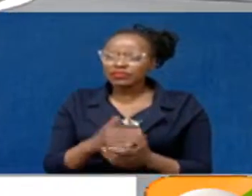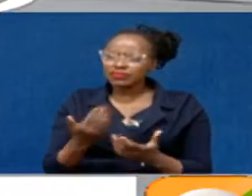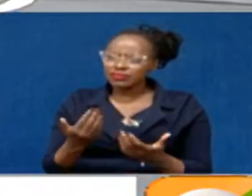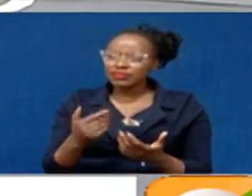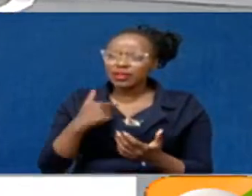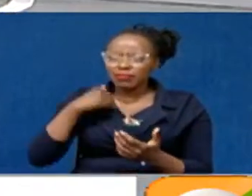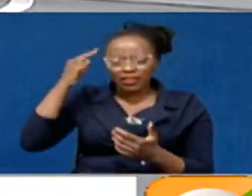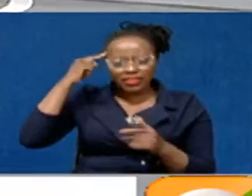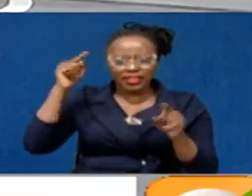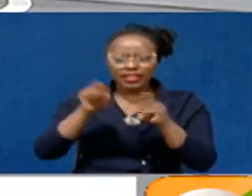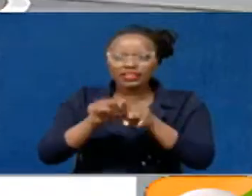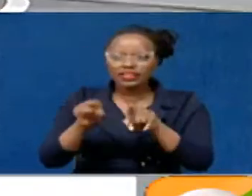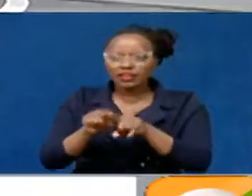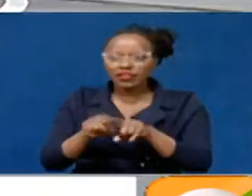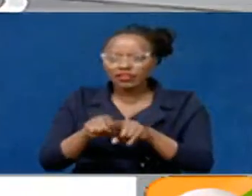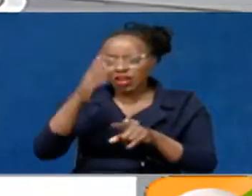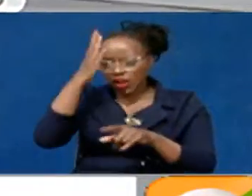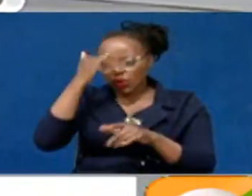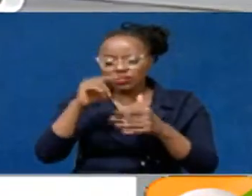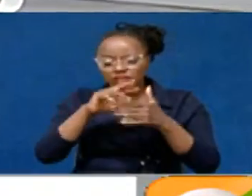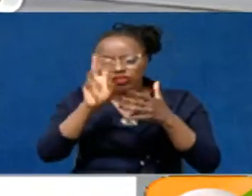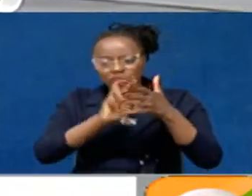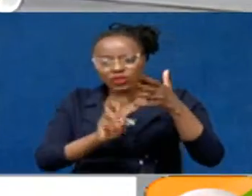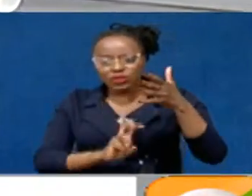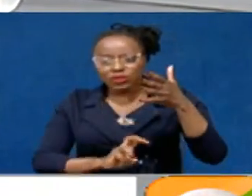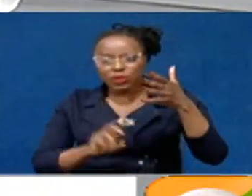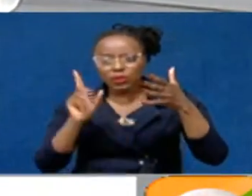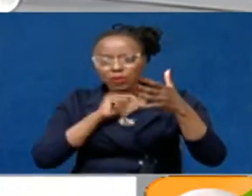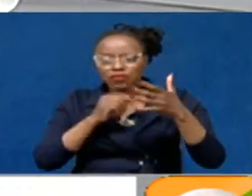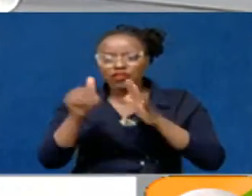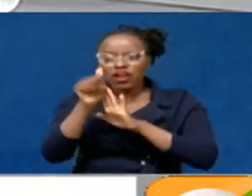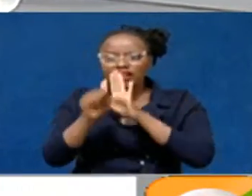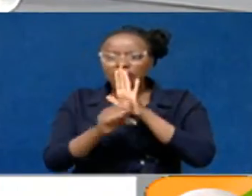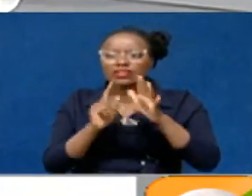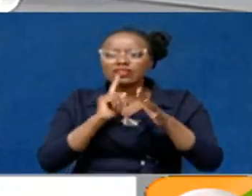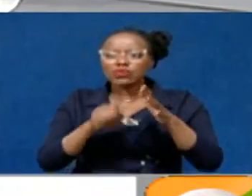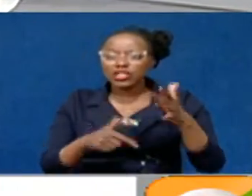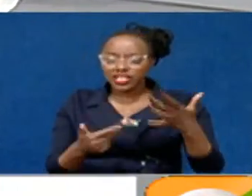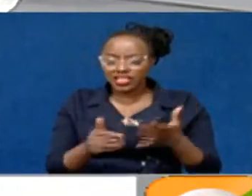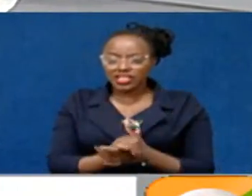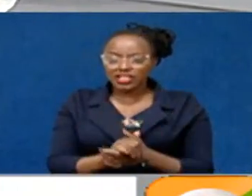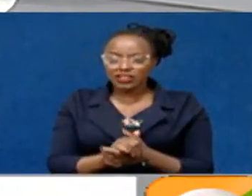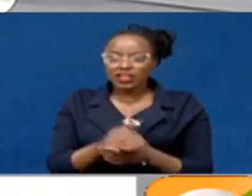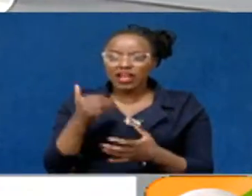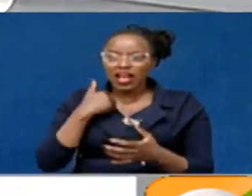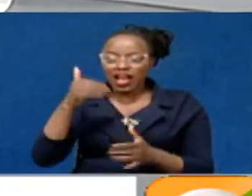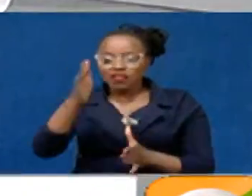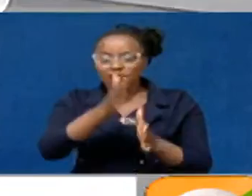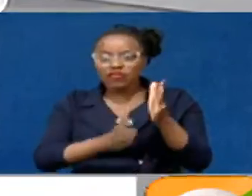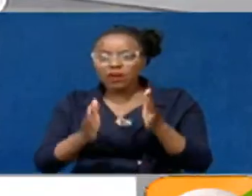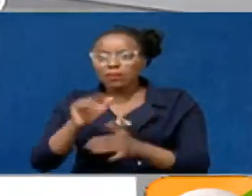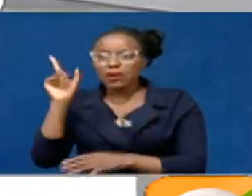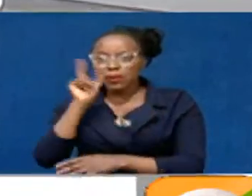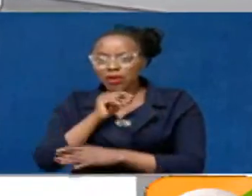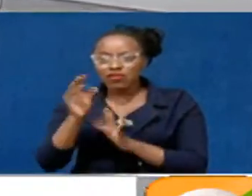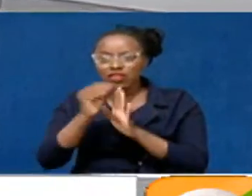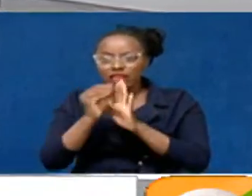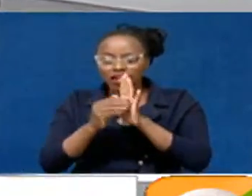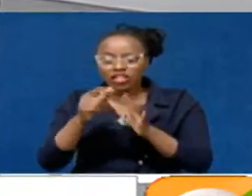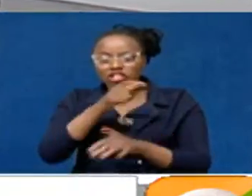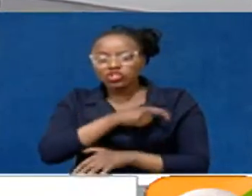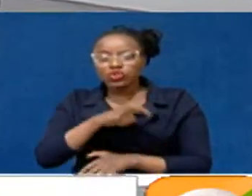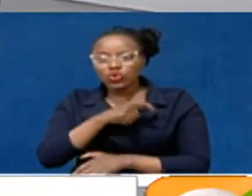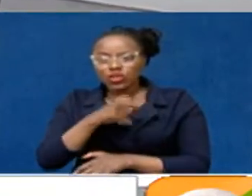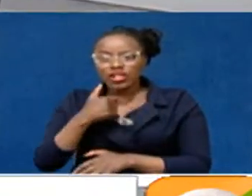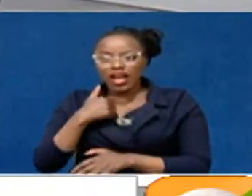Exactly. And I think also, because even I was looking through an article, and they're saying that they actually had plans underway, the list of delegates had